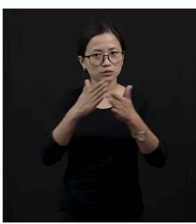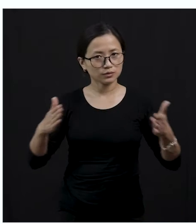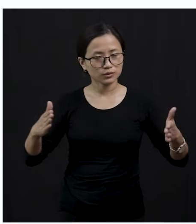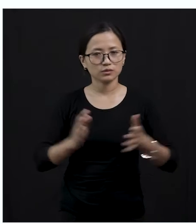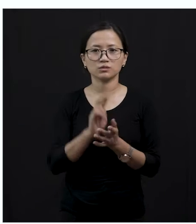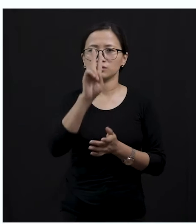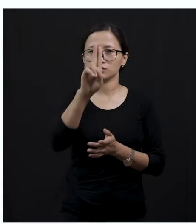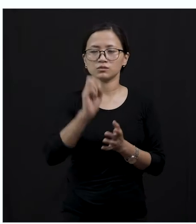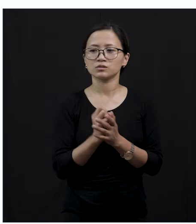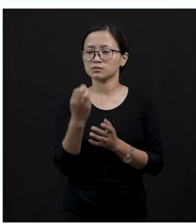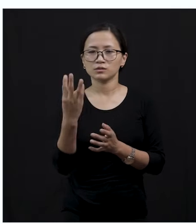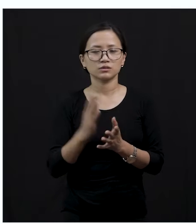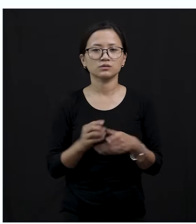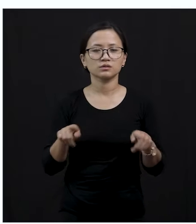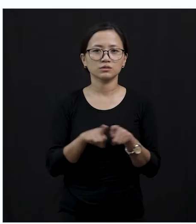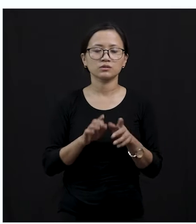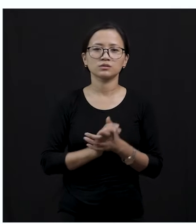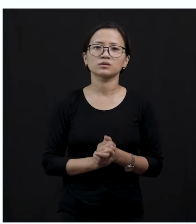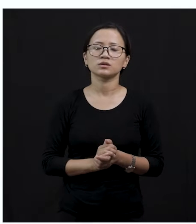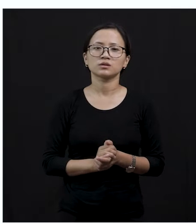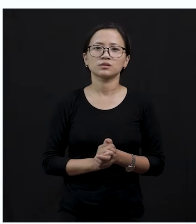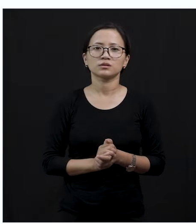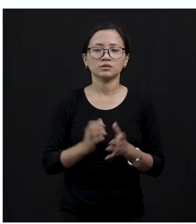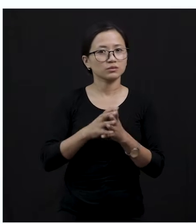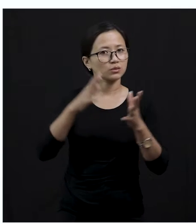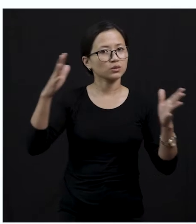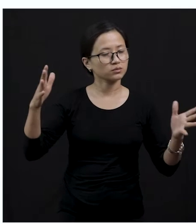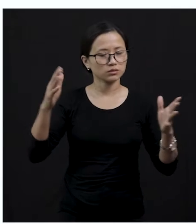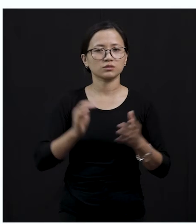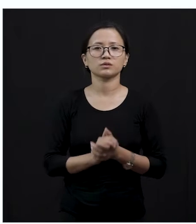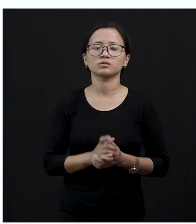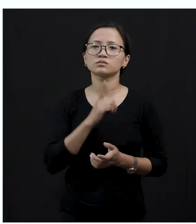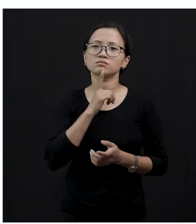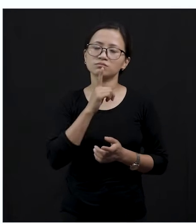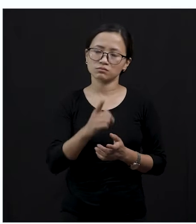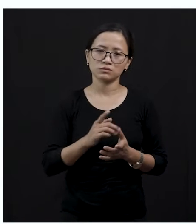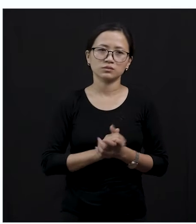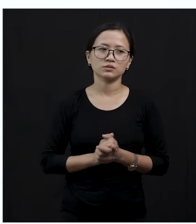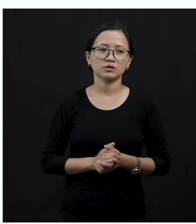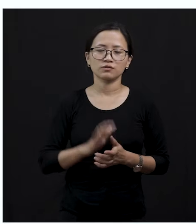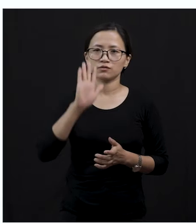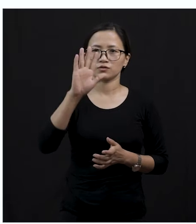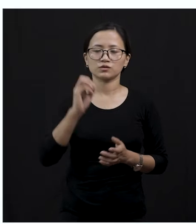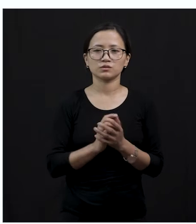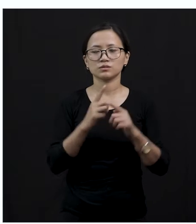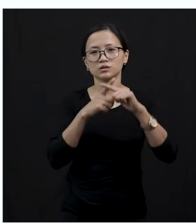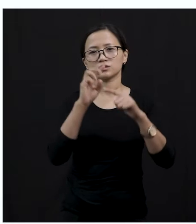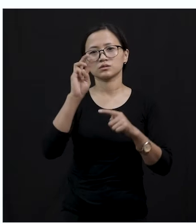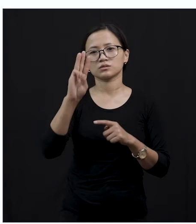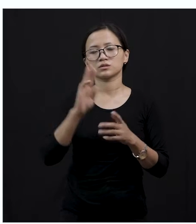separating two numbers, and we call it as expanded form. All right, so 50 plus